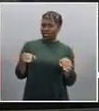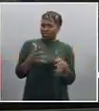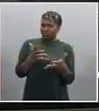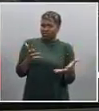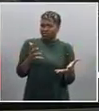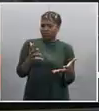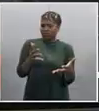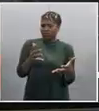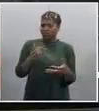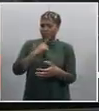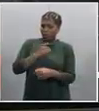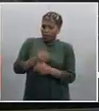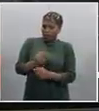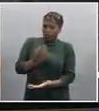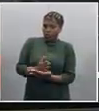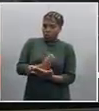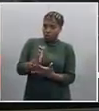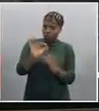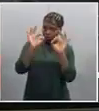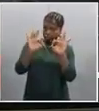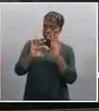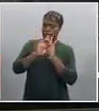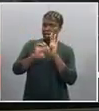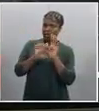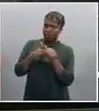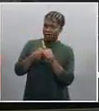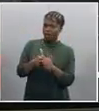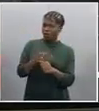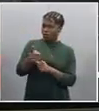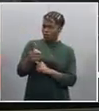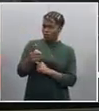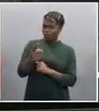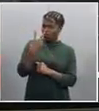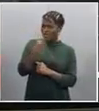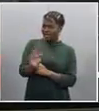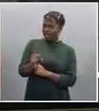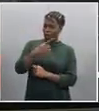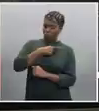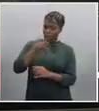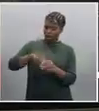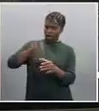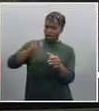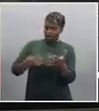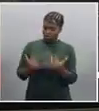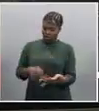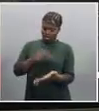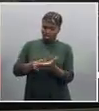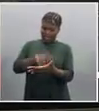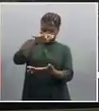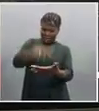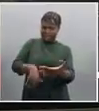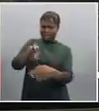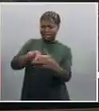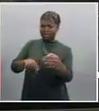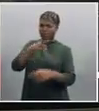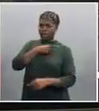to address the issues, to make sure that it's ethical what's going on. What have you seen? What tipped you over the edge to write such a strongly worded